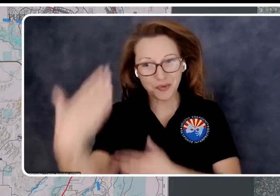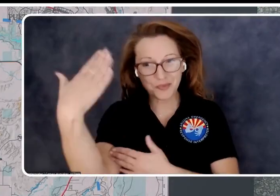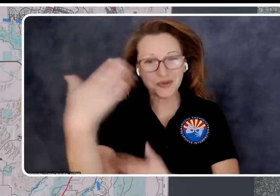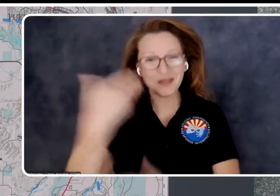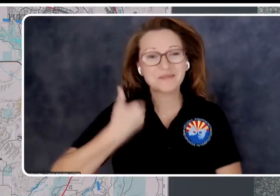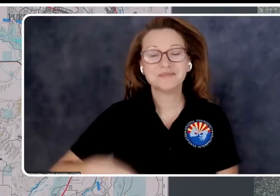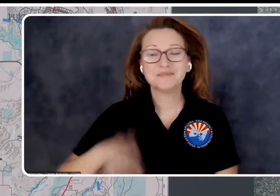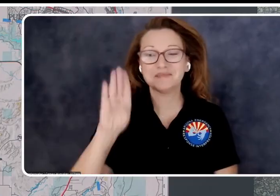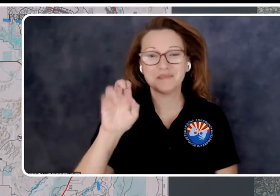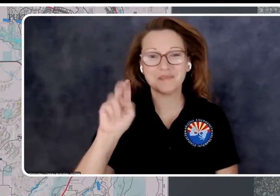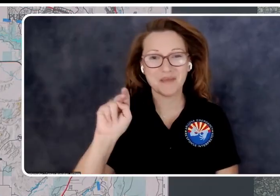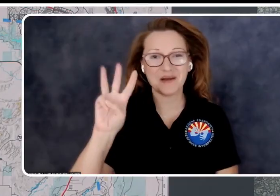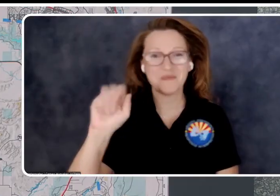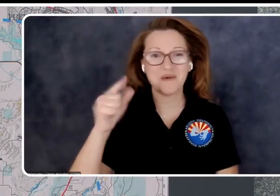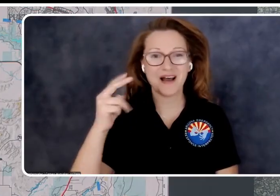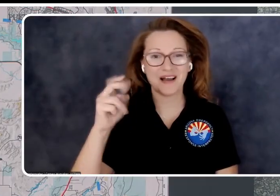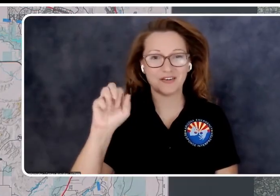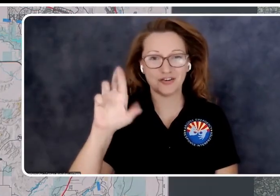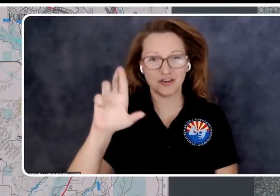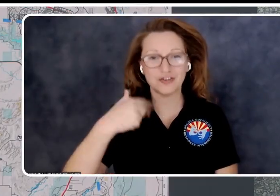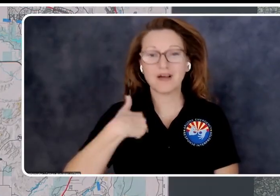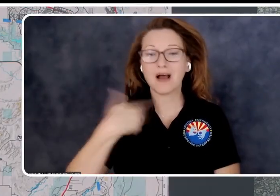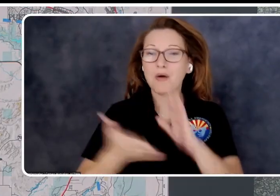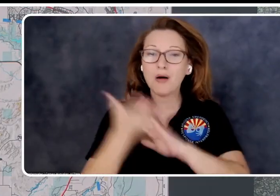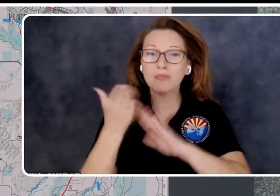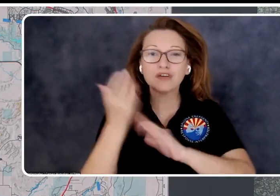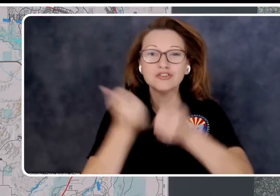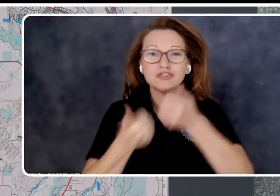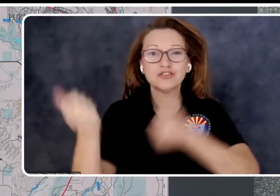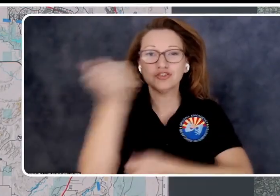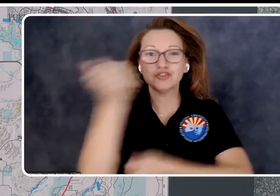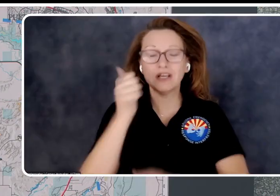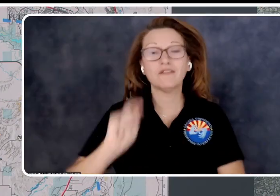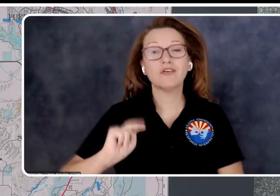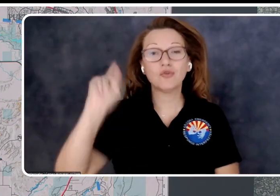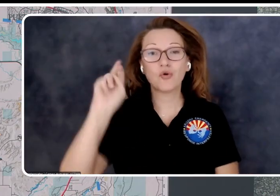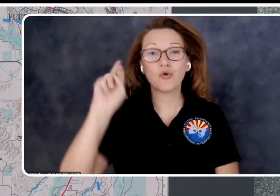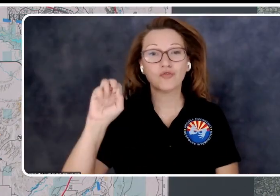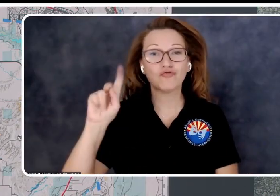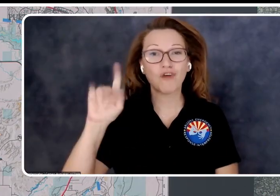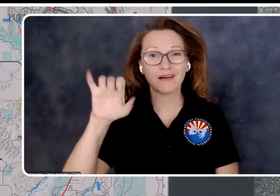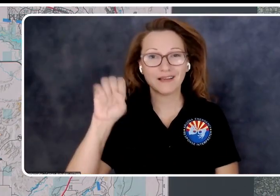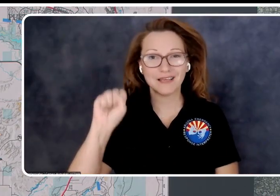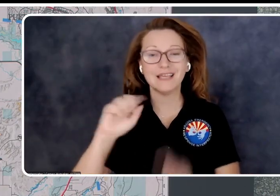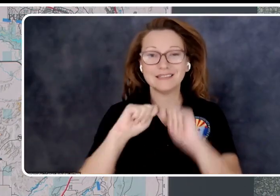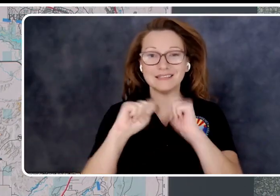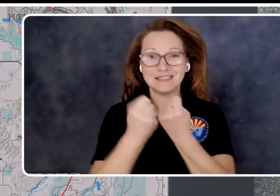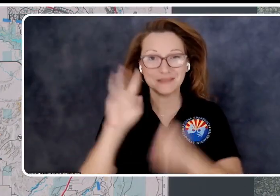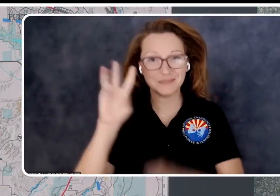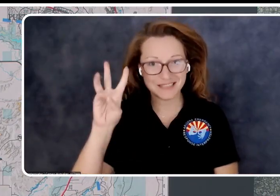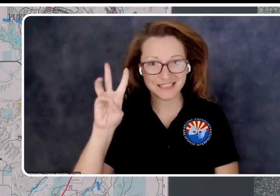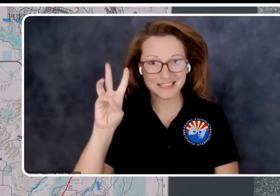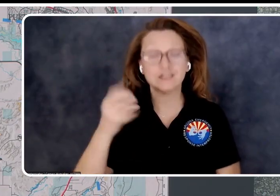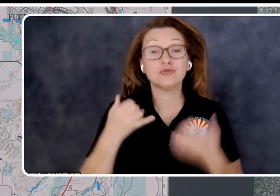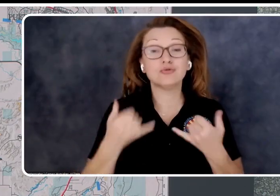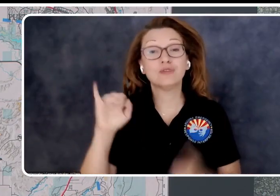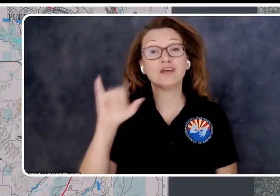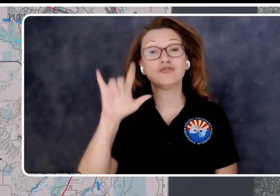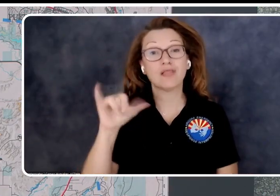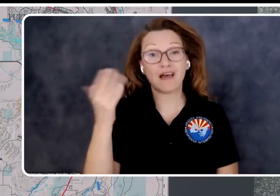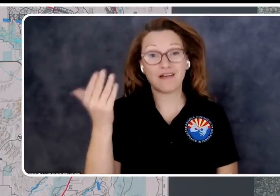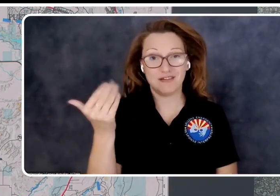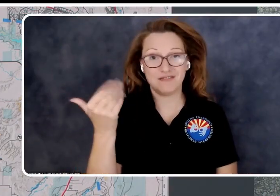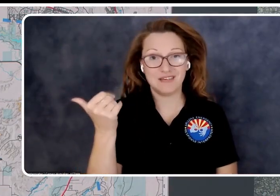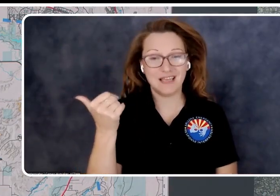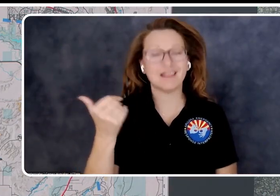Good morning. My name is Ben Wagner. I'm one of the ops chiefs with Northern Rockies Team 6. Today is July 15th, and